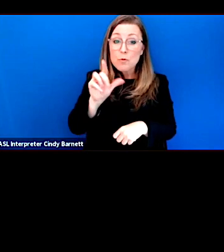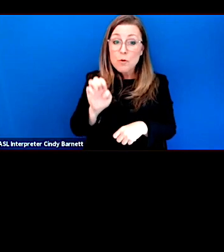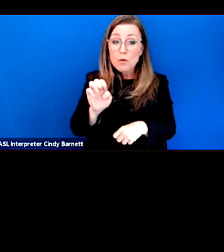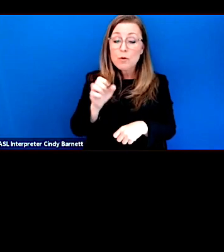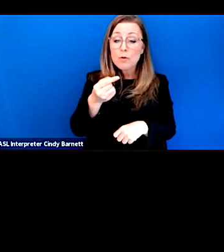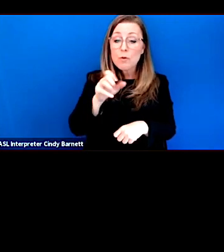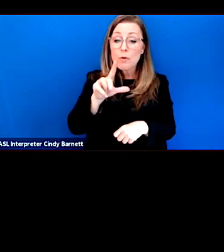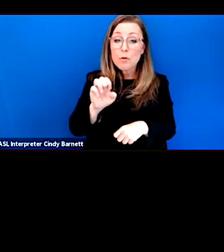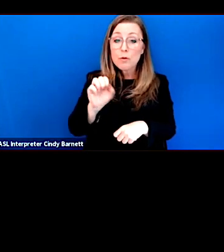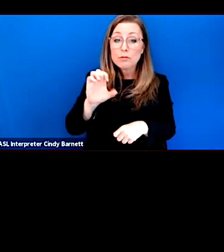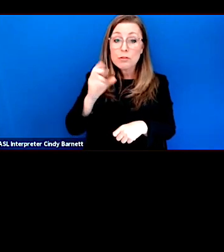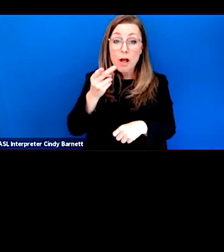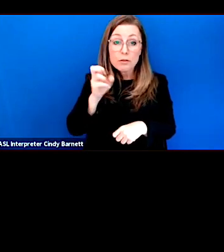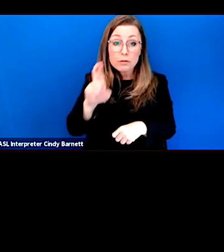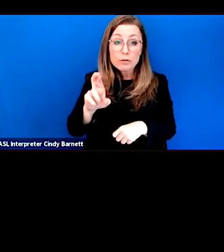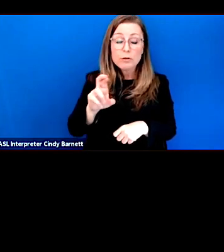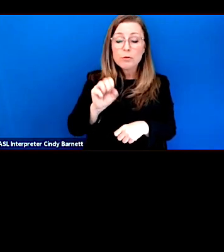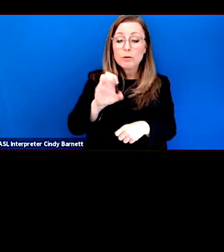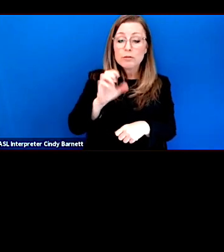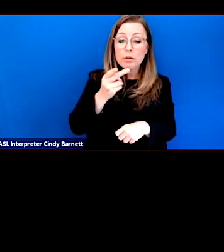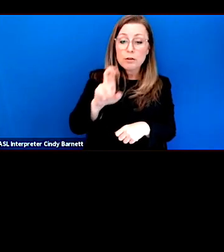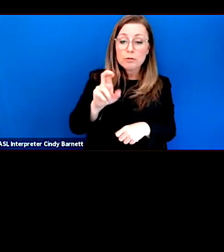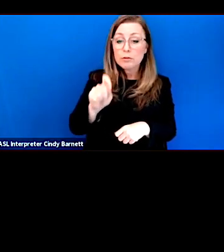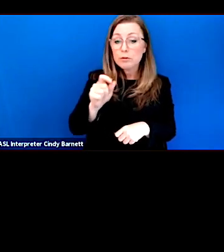to scholar.google.com.